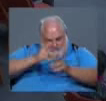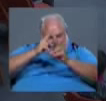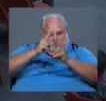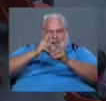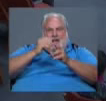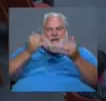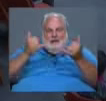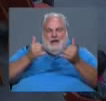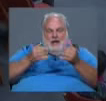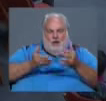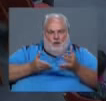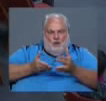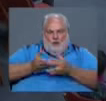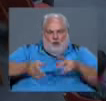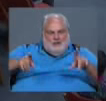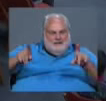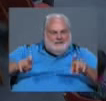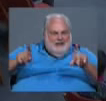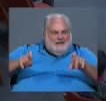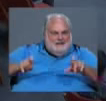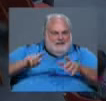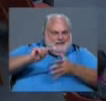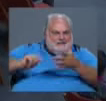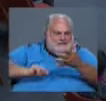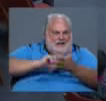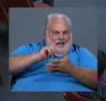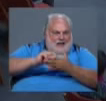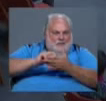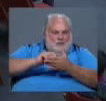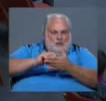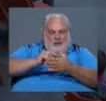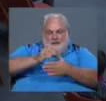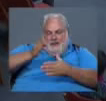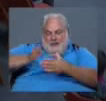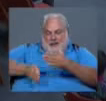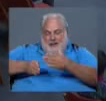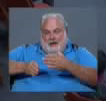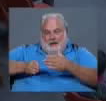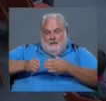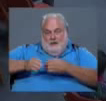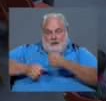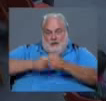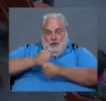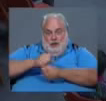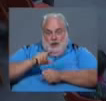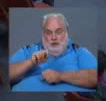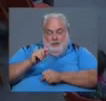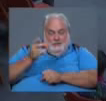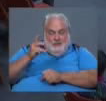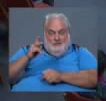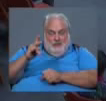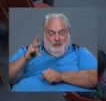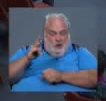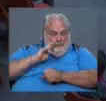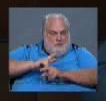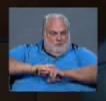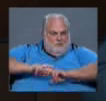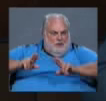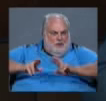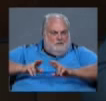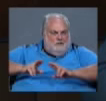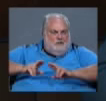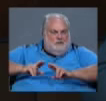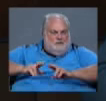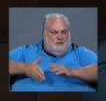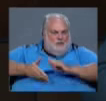testing phases so that it can be commissioned at the end of the year. One of the important elements of the naming